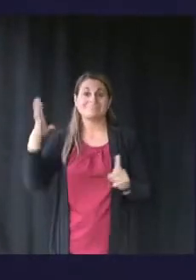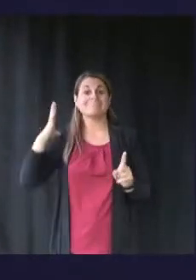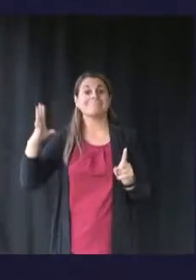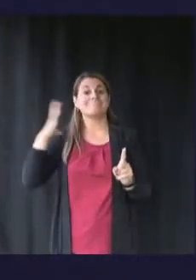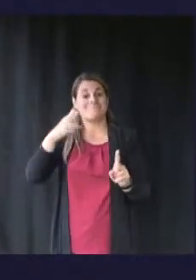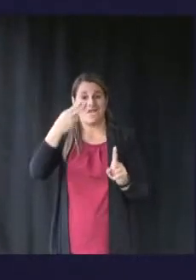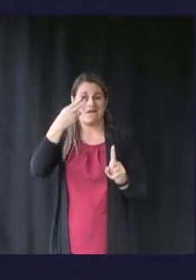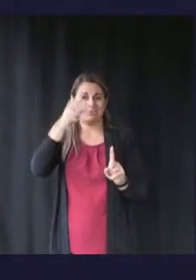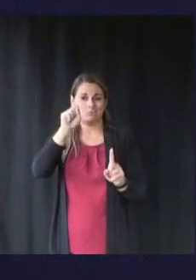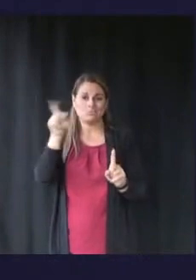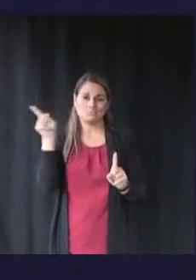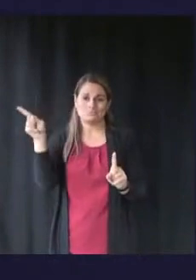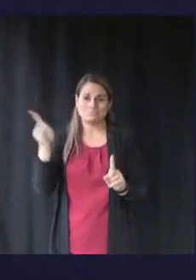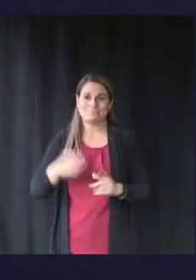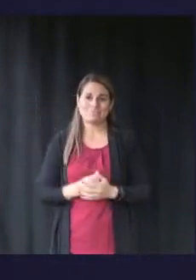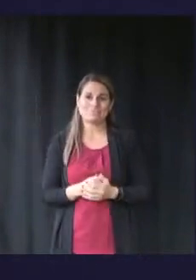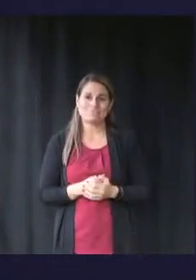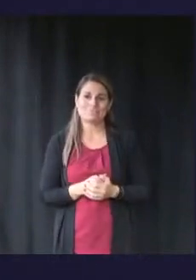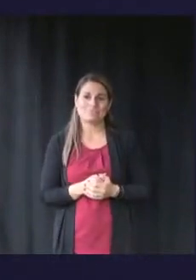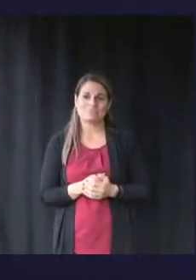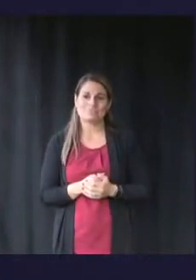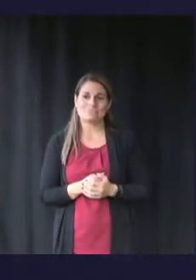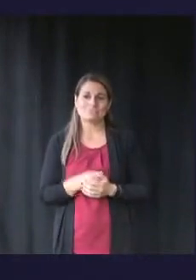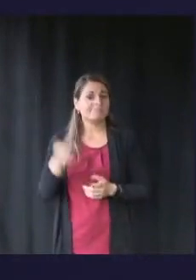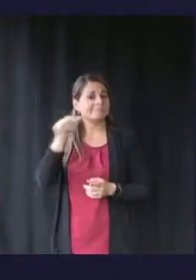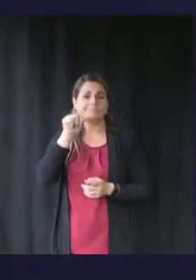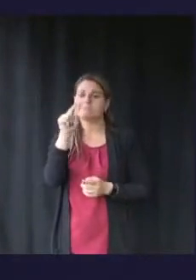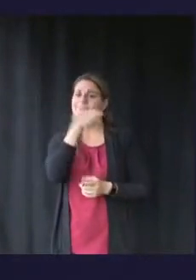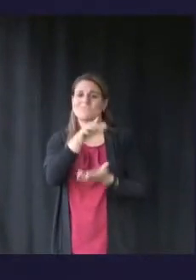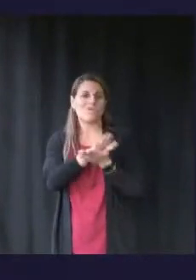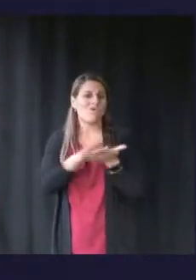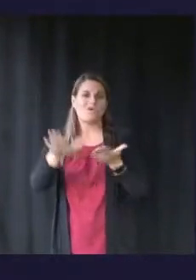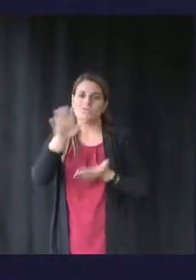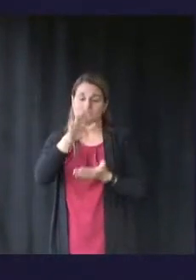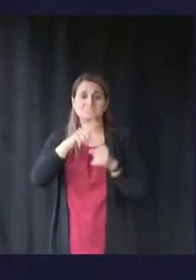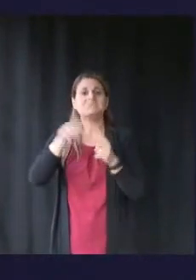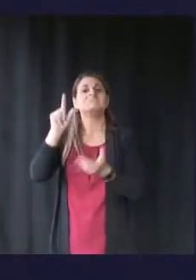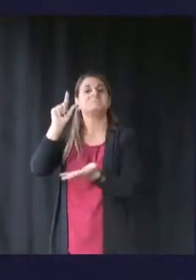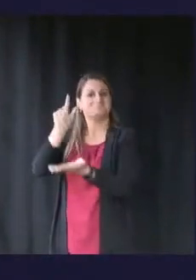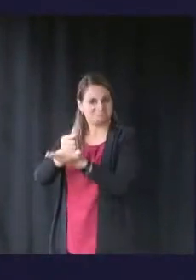greatest regret was he never went to college. But he cared deeply